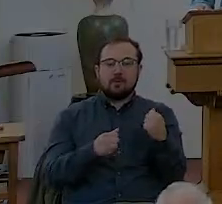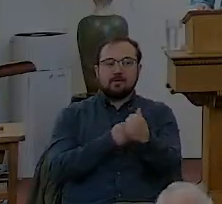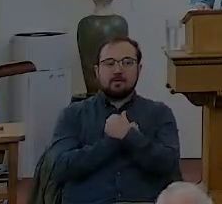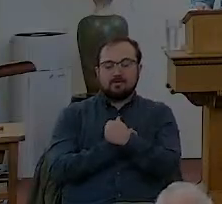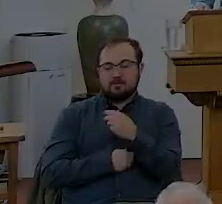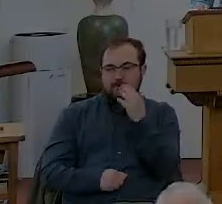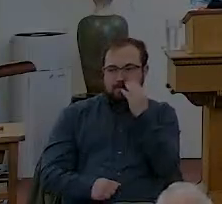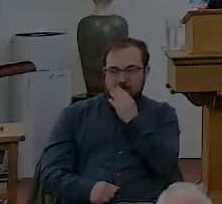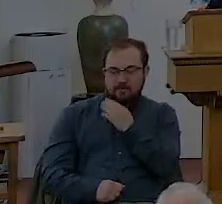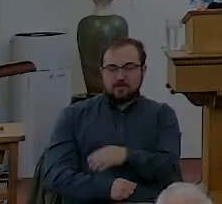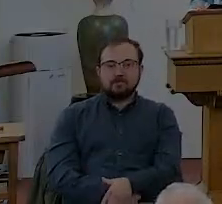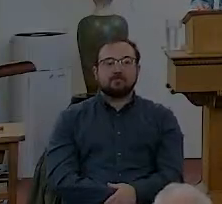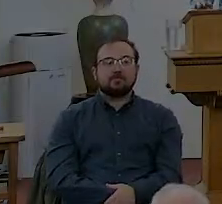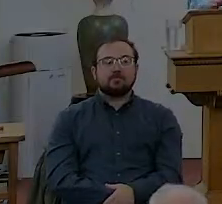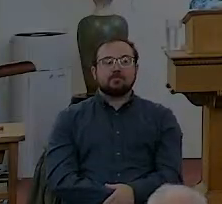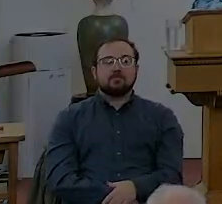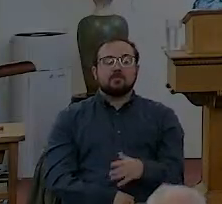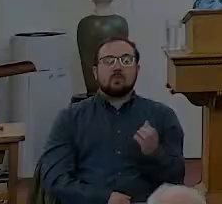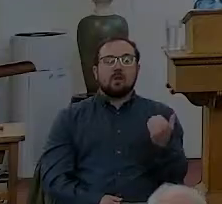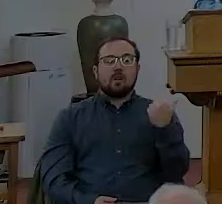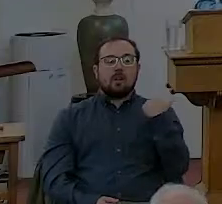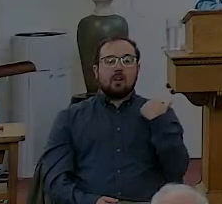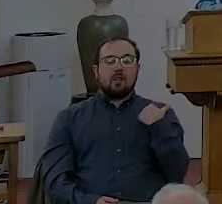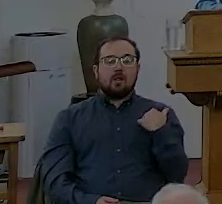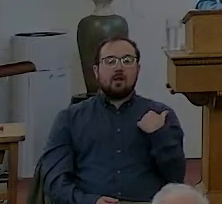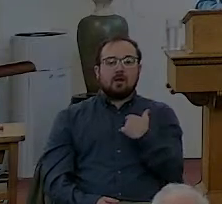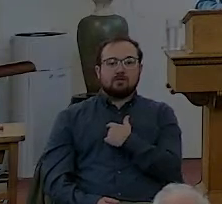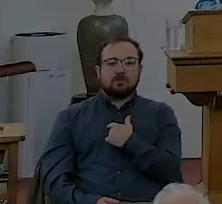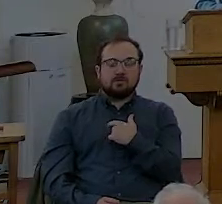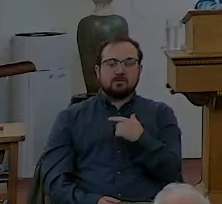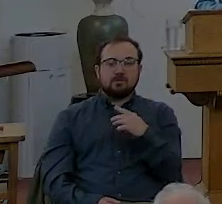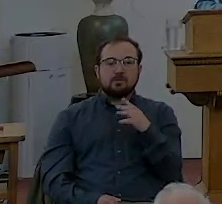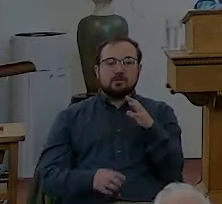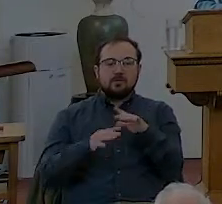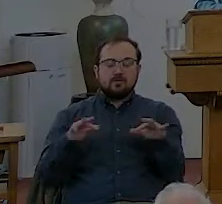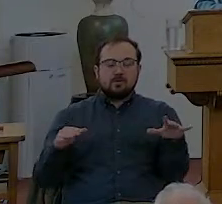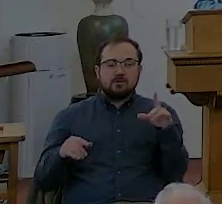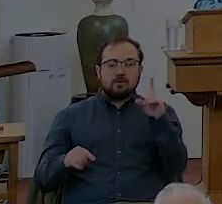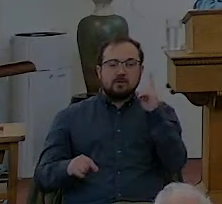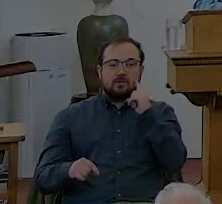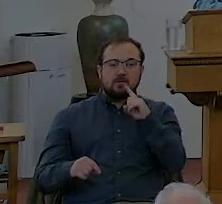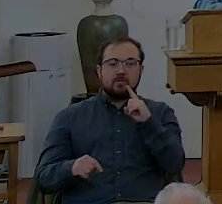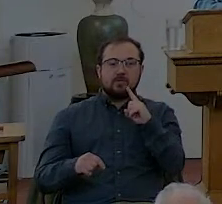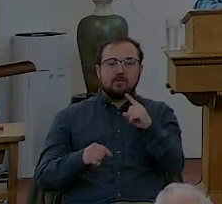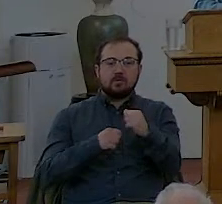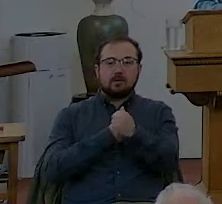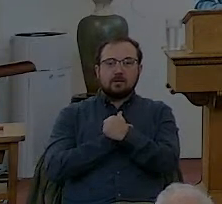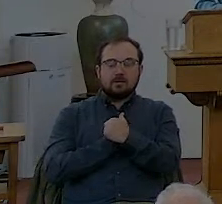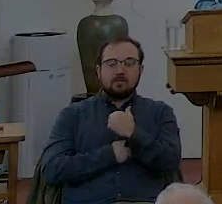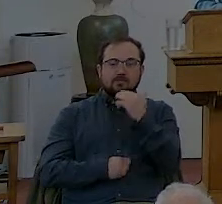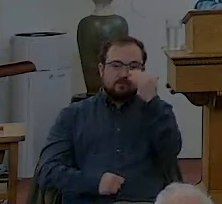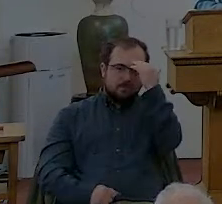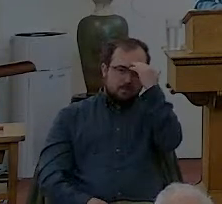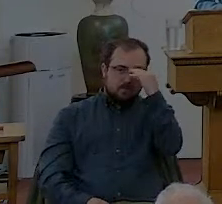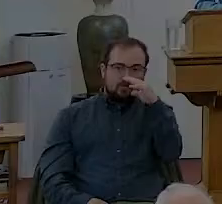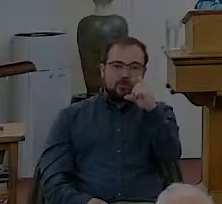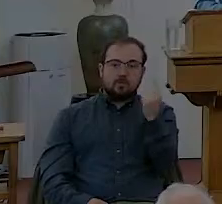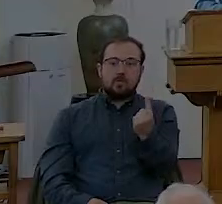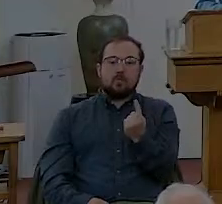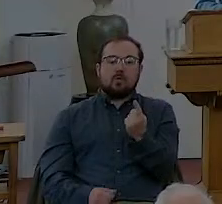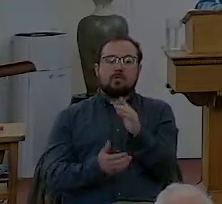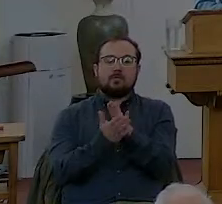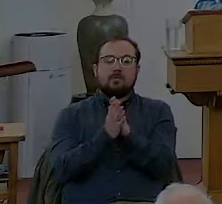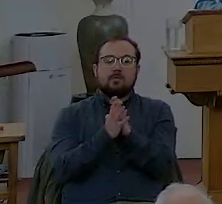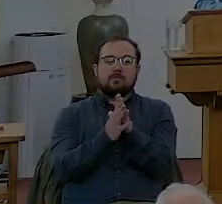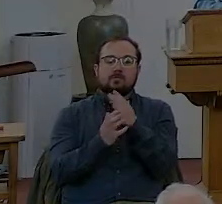flowers. May they remind us amid diversities of knowledge and of gifts to be one in desire